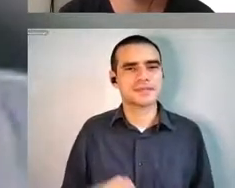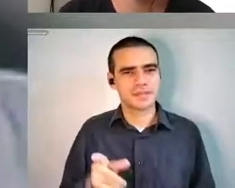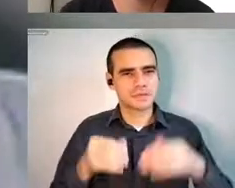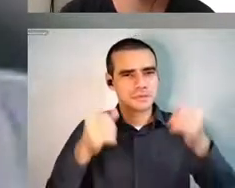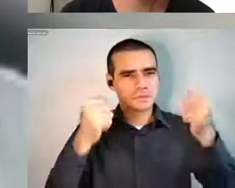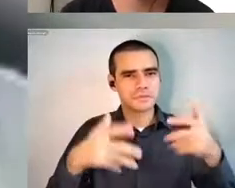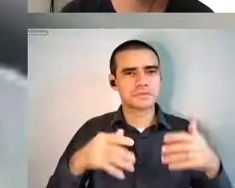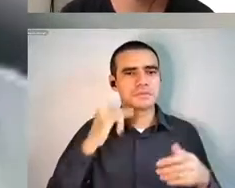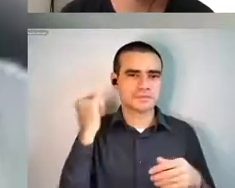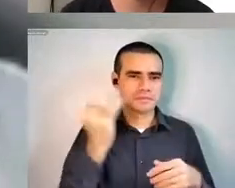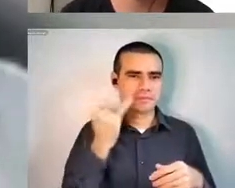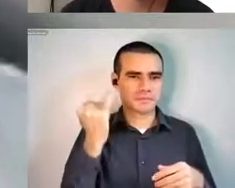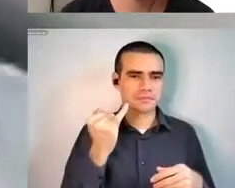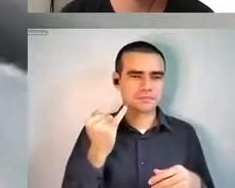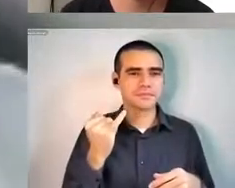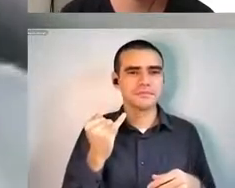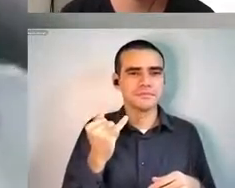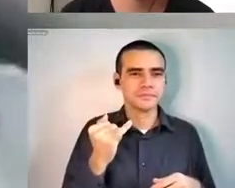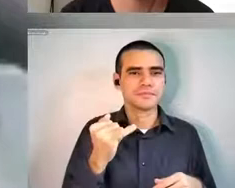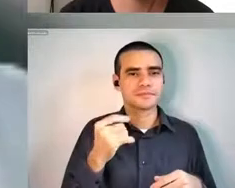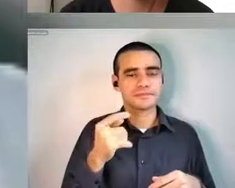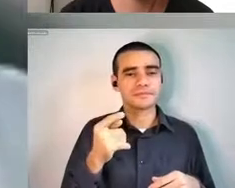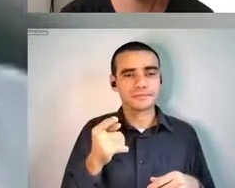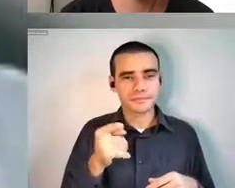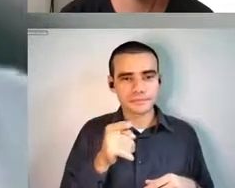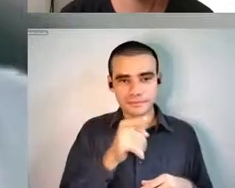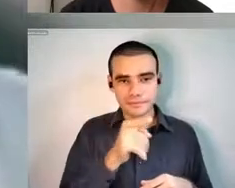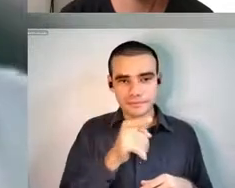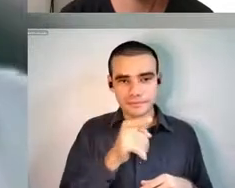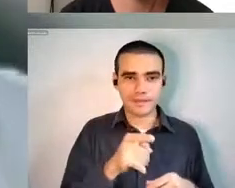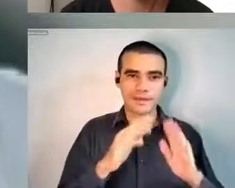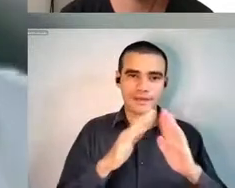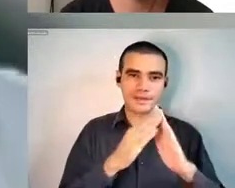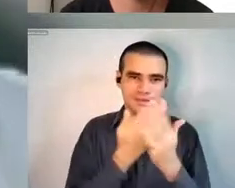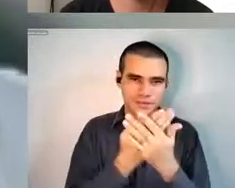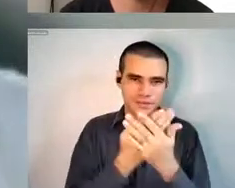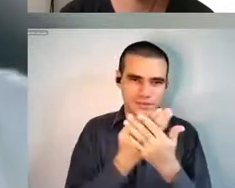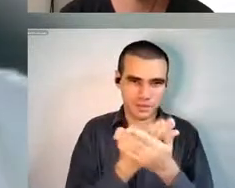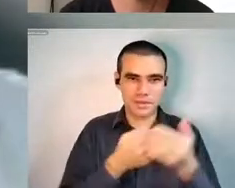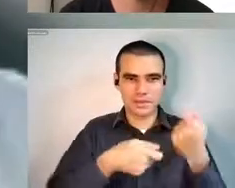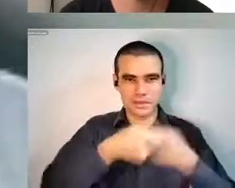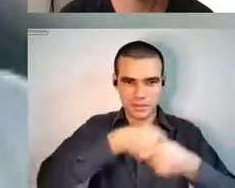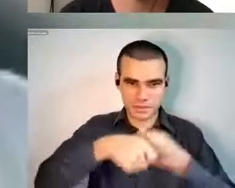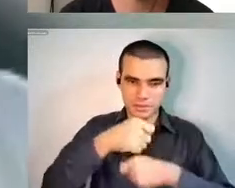brought interesting elements for my approach. The business school